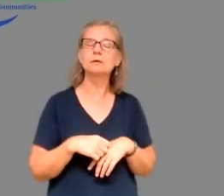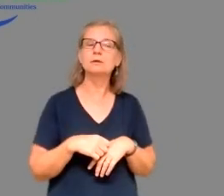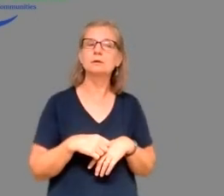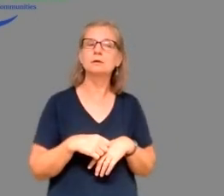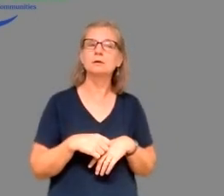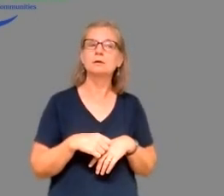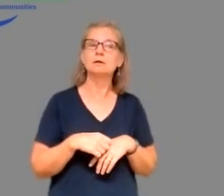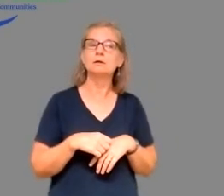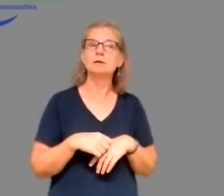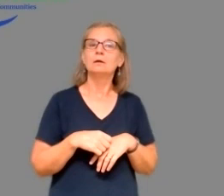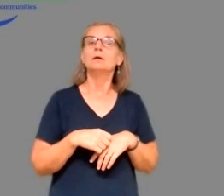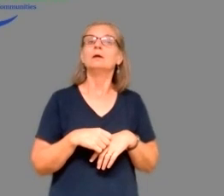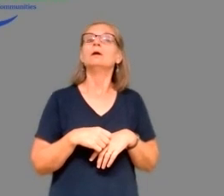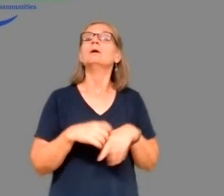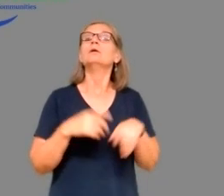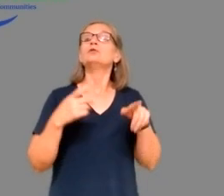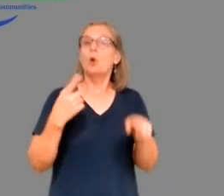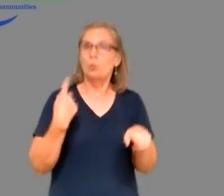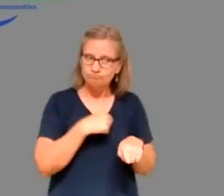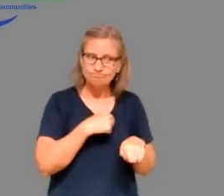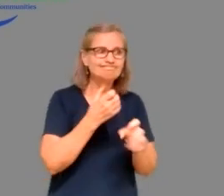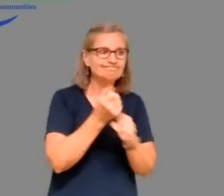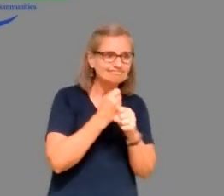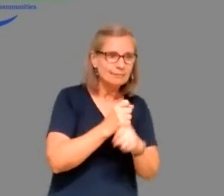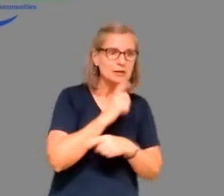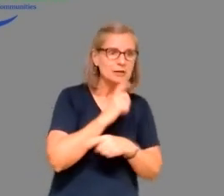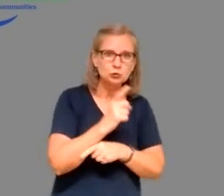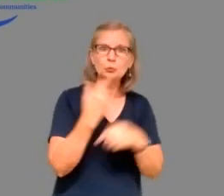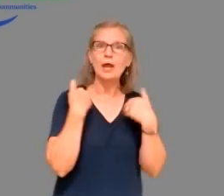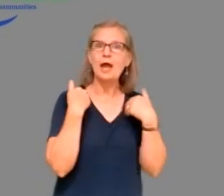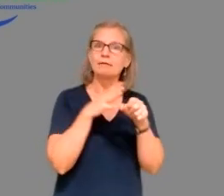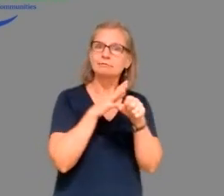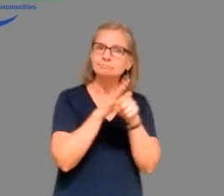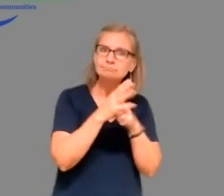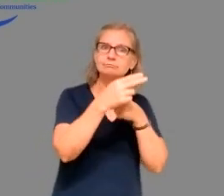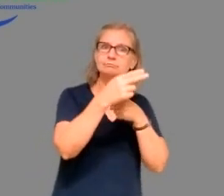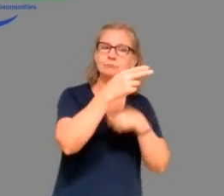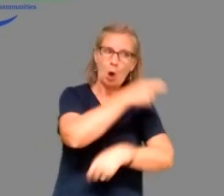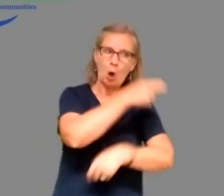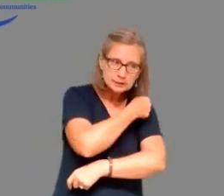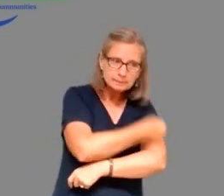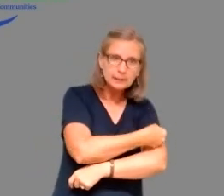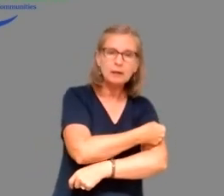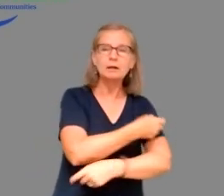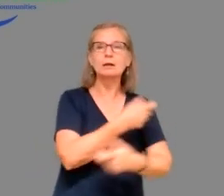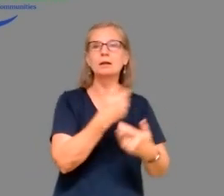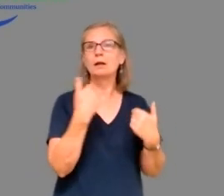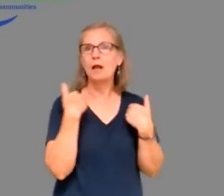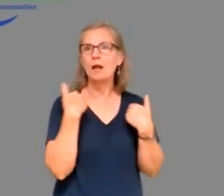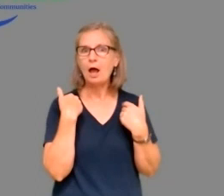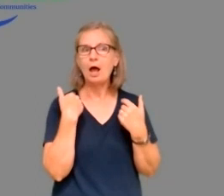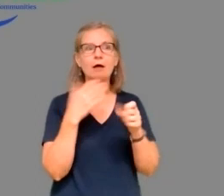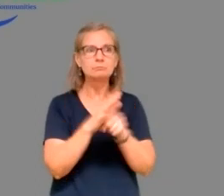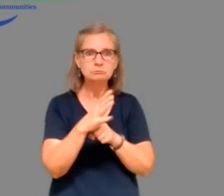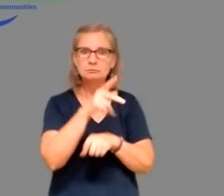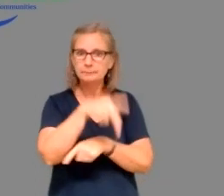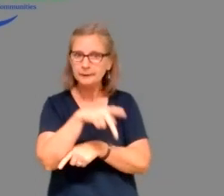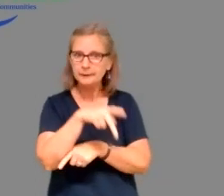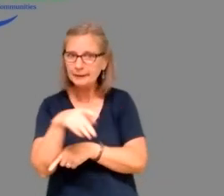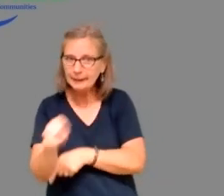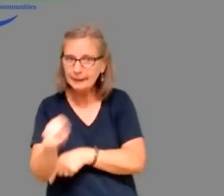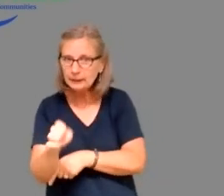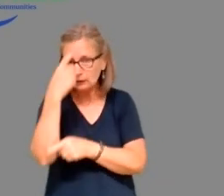that we have hospital capacity in the region, making sure that we have appropriate amount of PPE for our